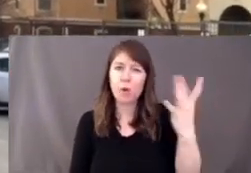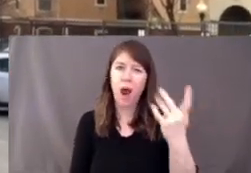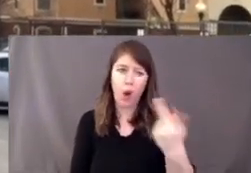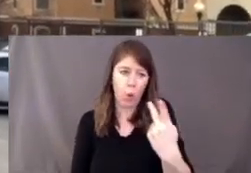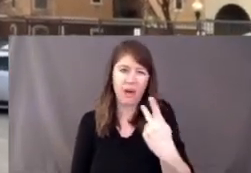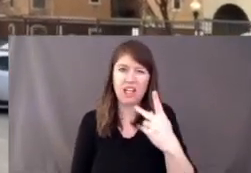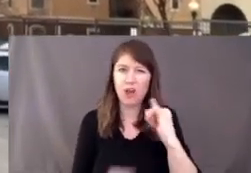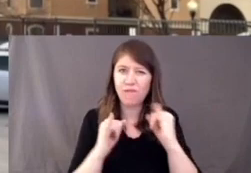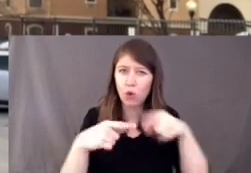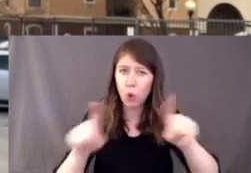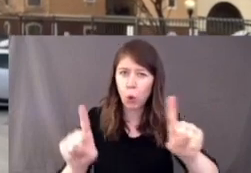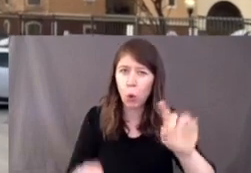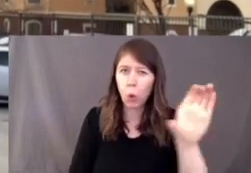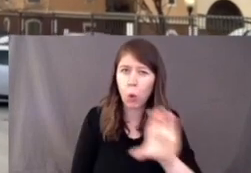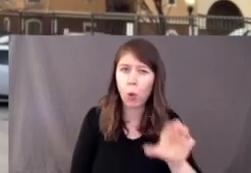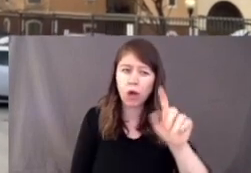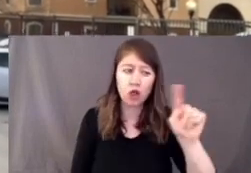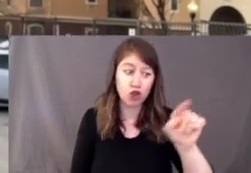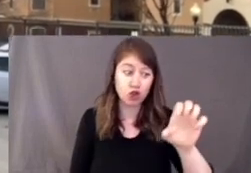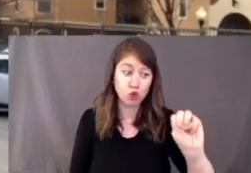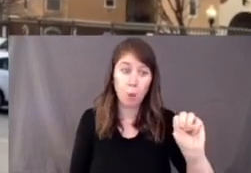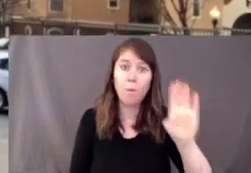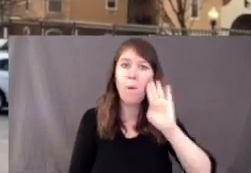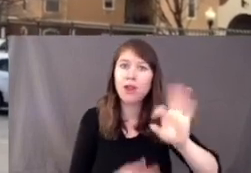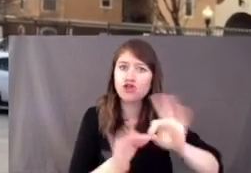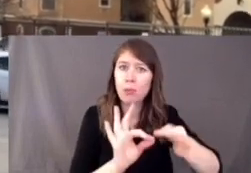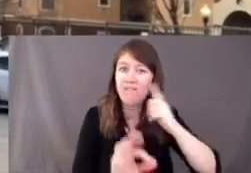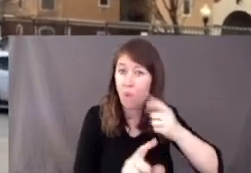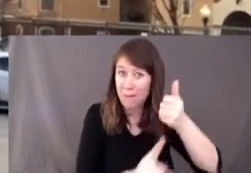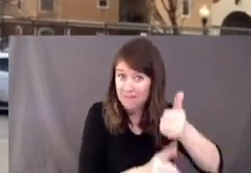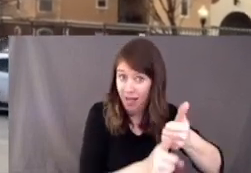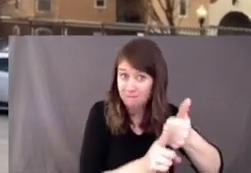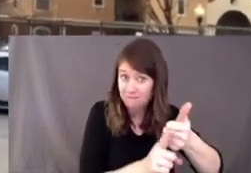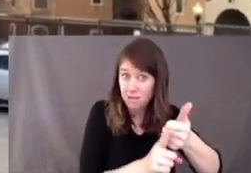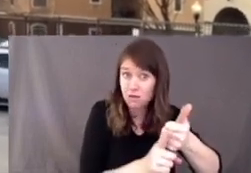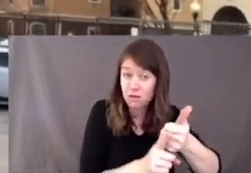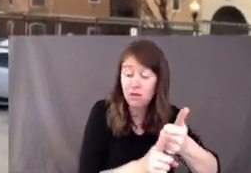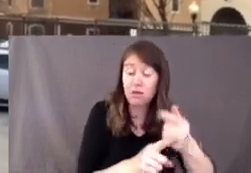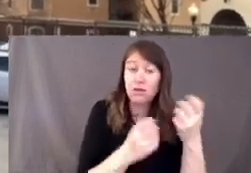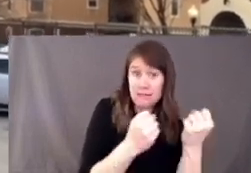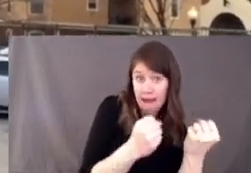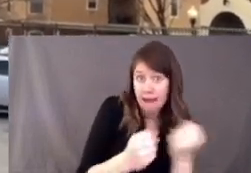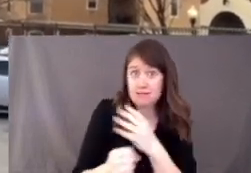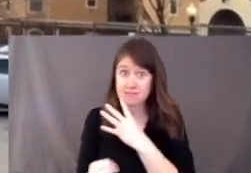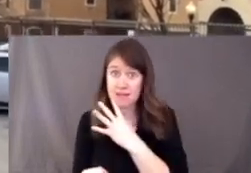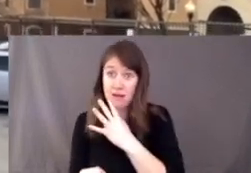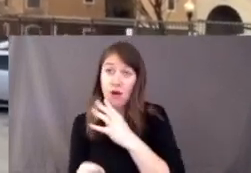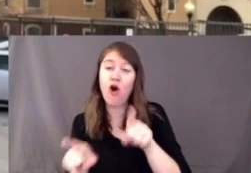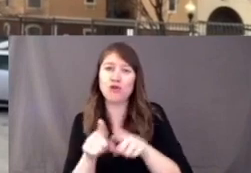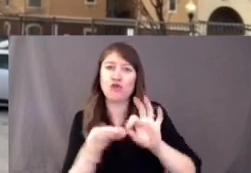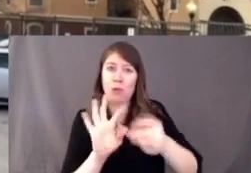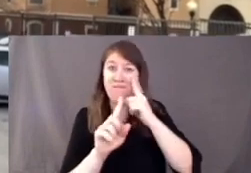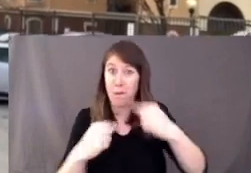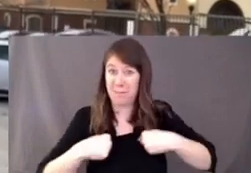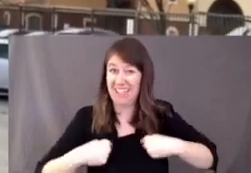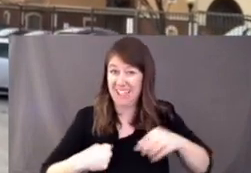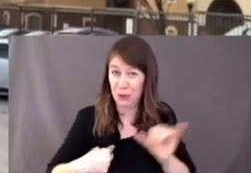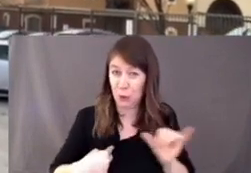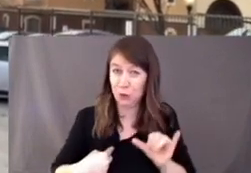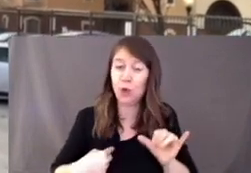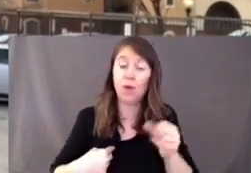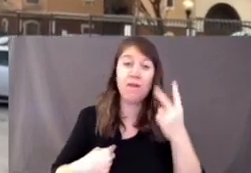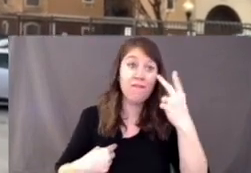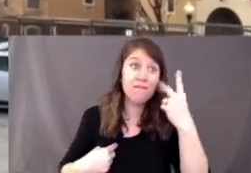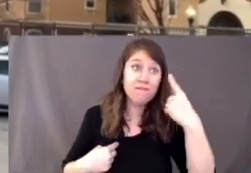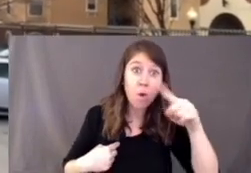Zoom, is going to be interpreting for himself when he speaks in sign, but also for me when I ask questions. So for our